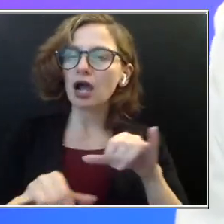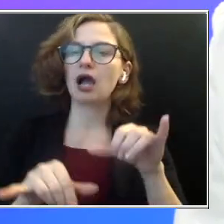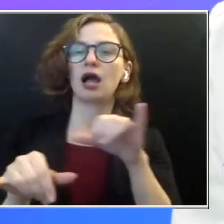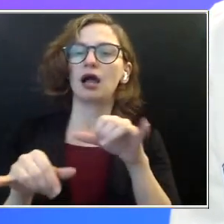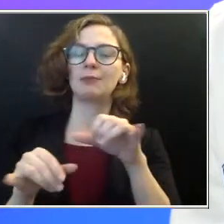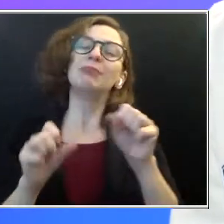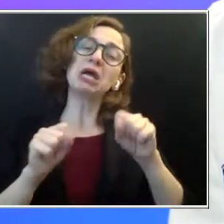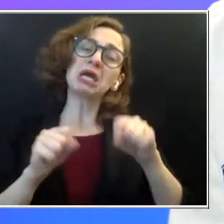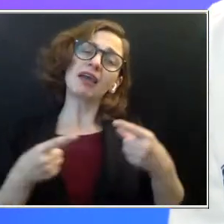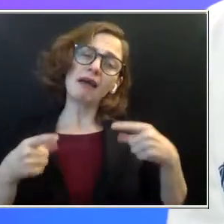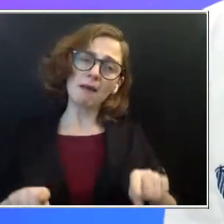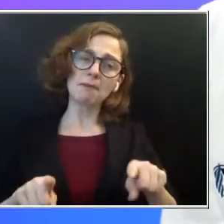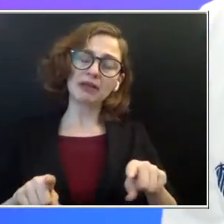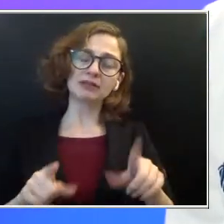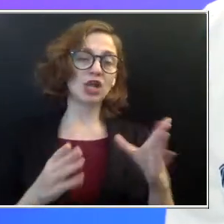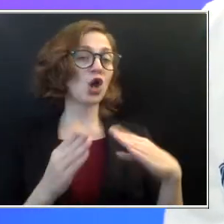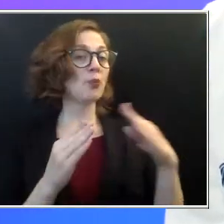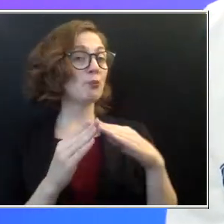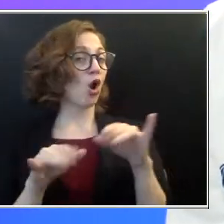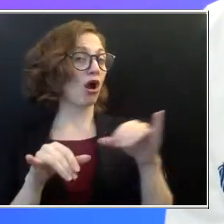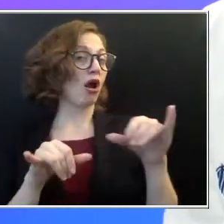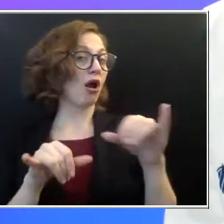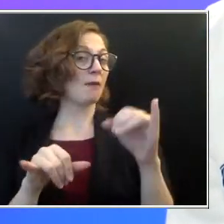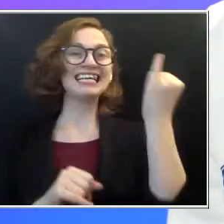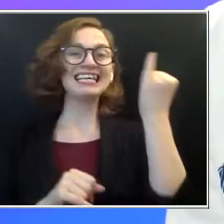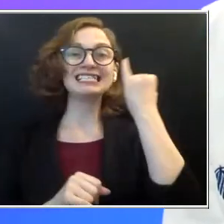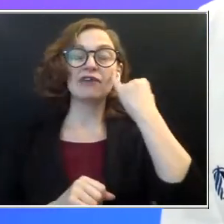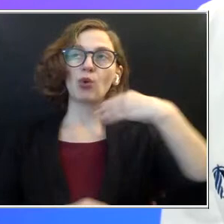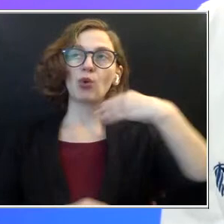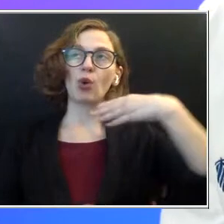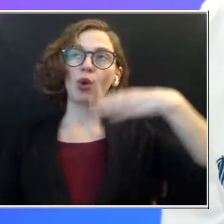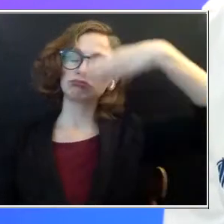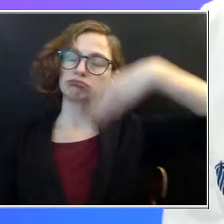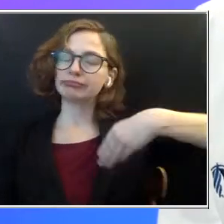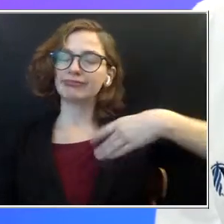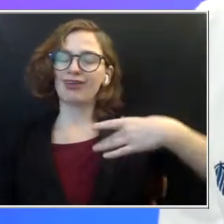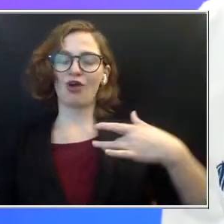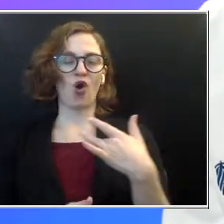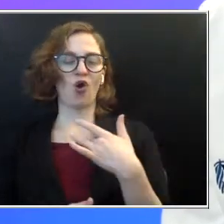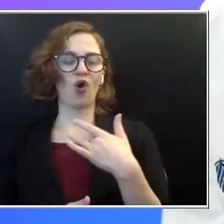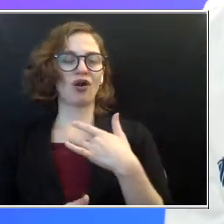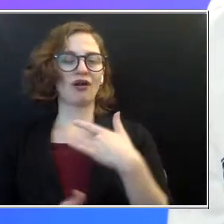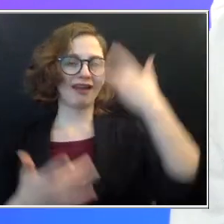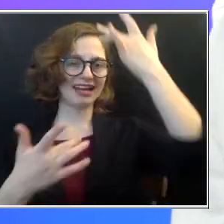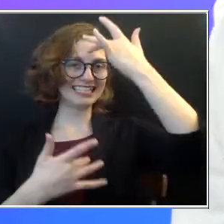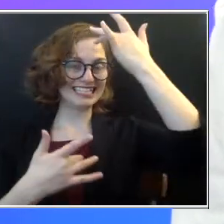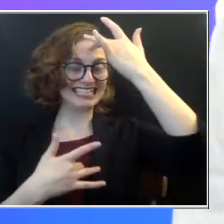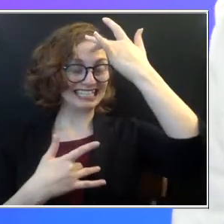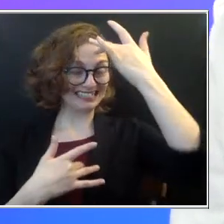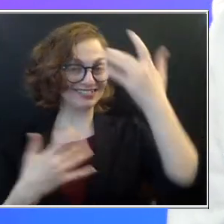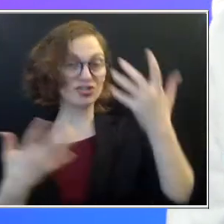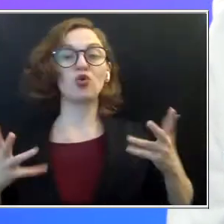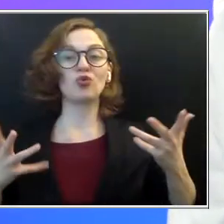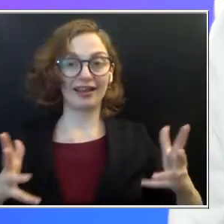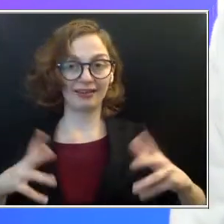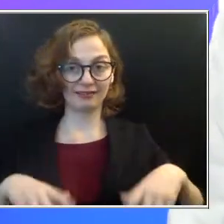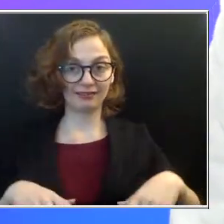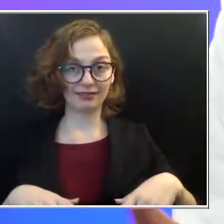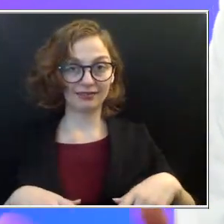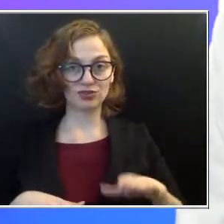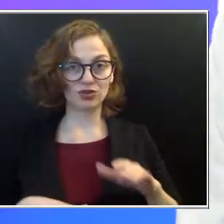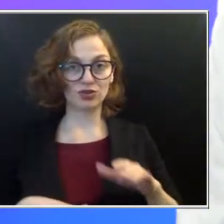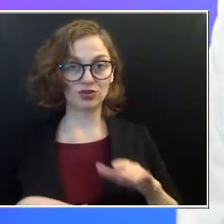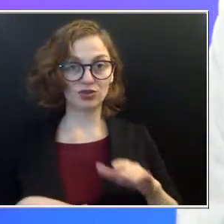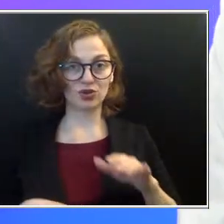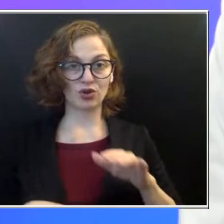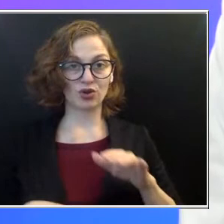have unrecognized underlying cardiac disease, for example, narrowings in your heart arteries that are present but